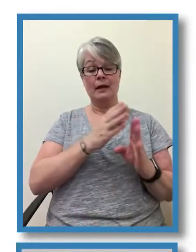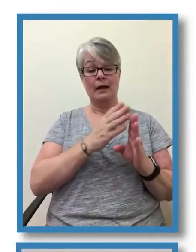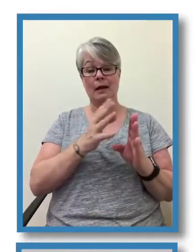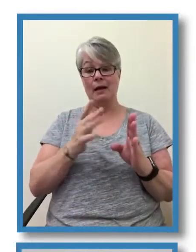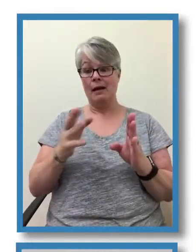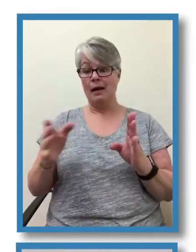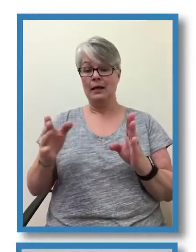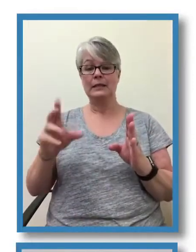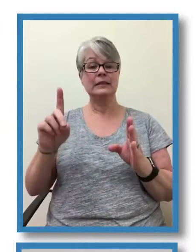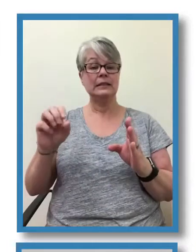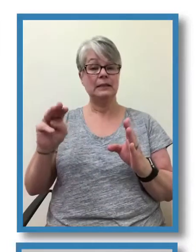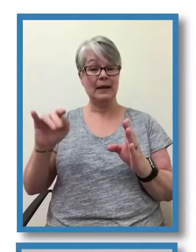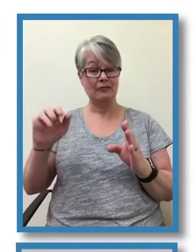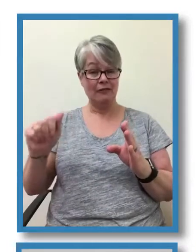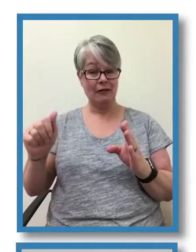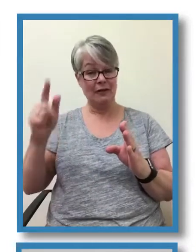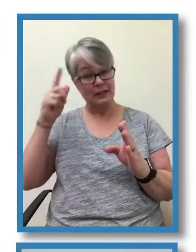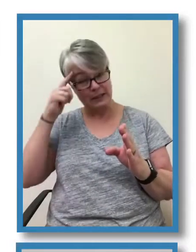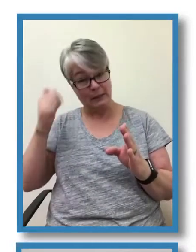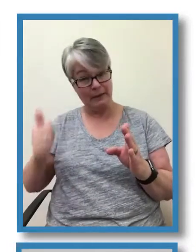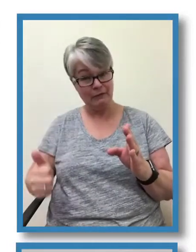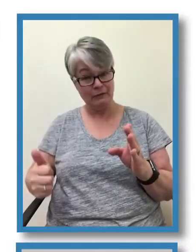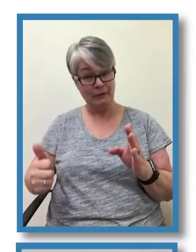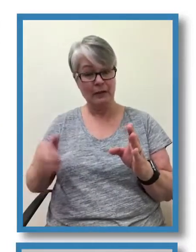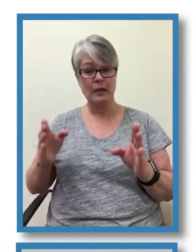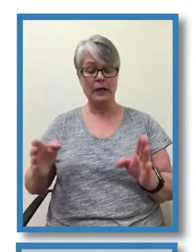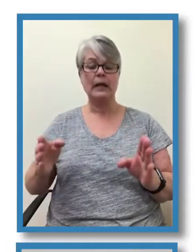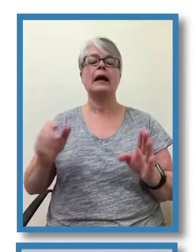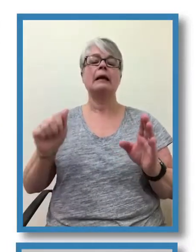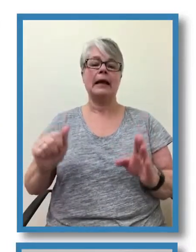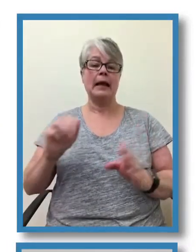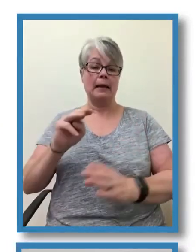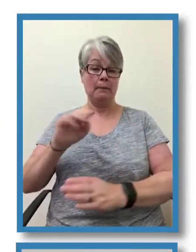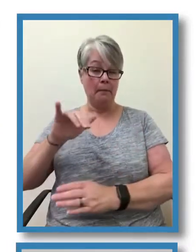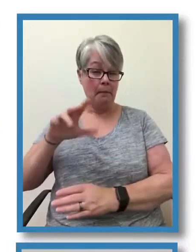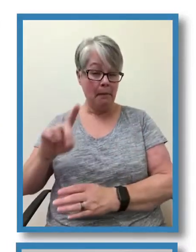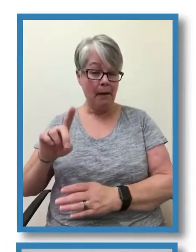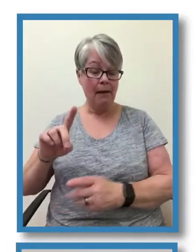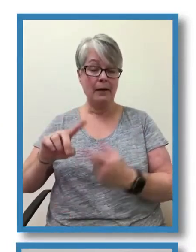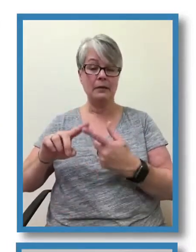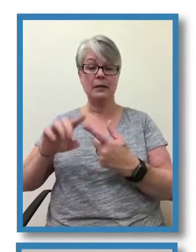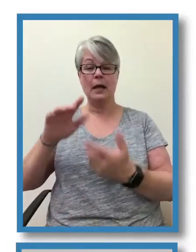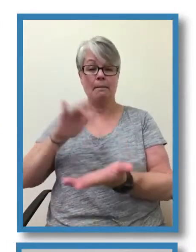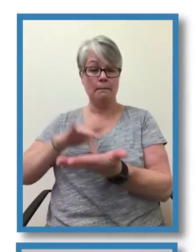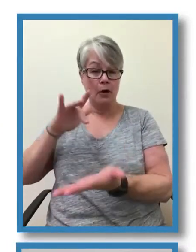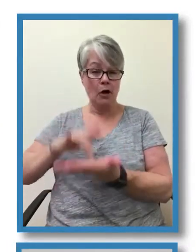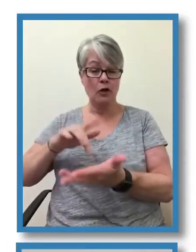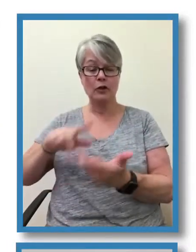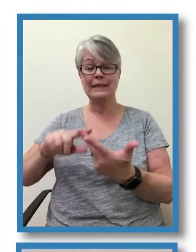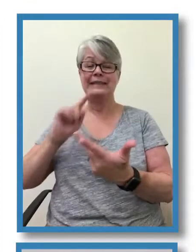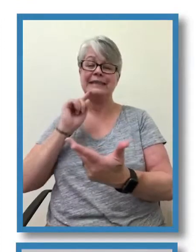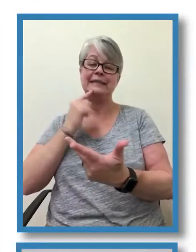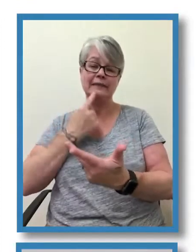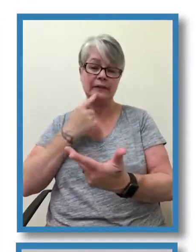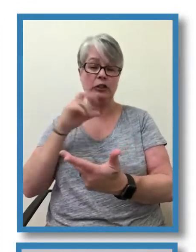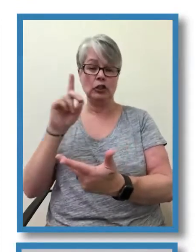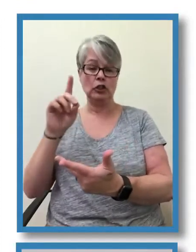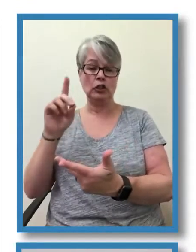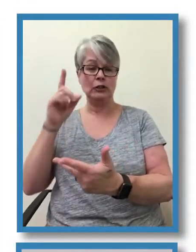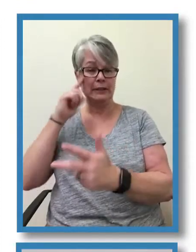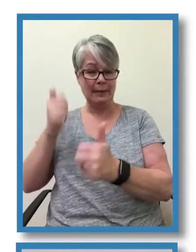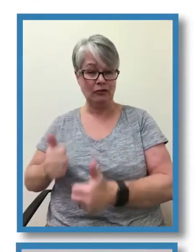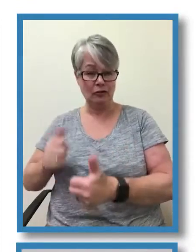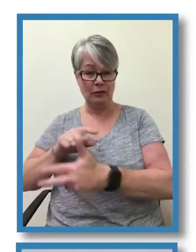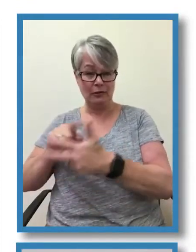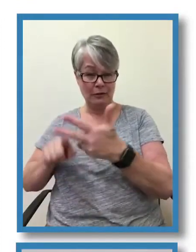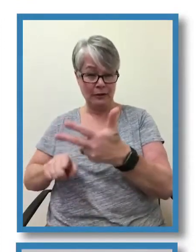of dementia often can't be managed at home and may be now cared for in long-term care. Along the bottom, you can see